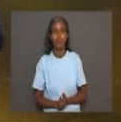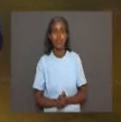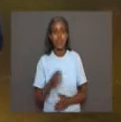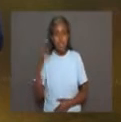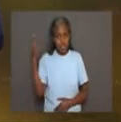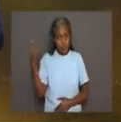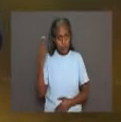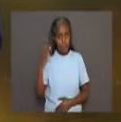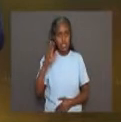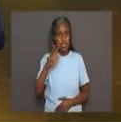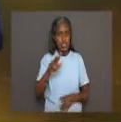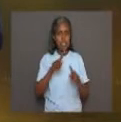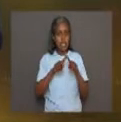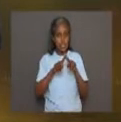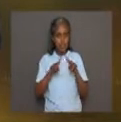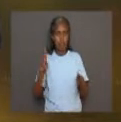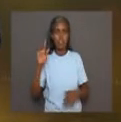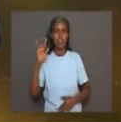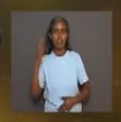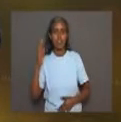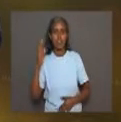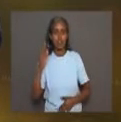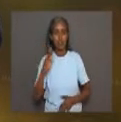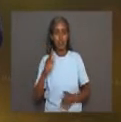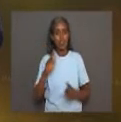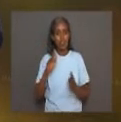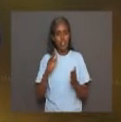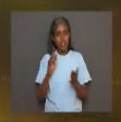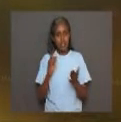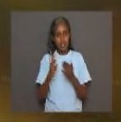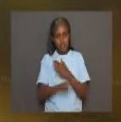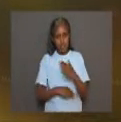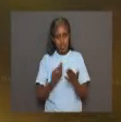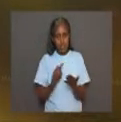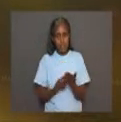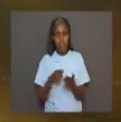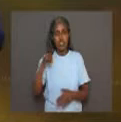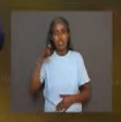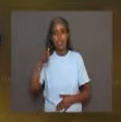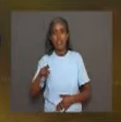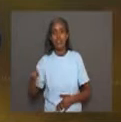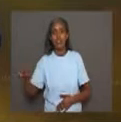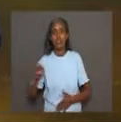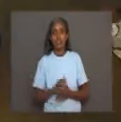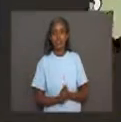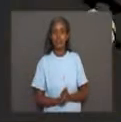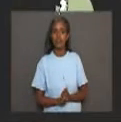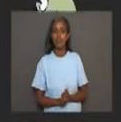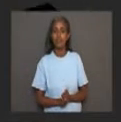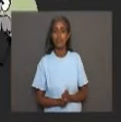Use the 3 different kinds of grain as your x-axis.